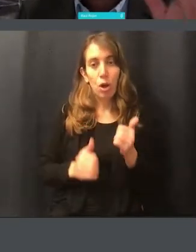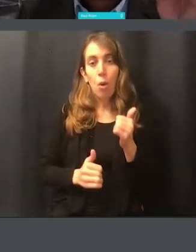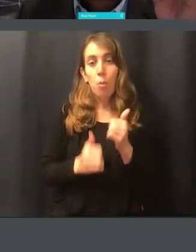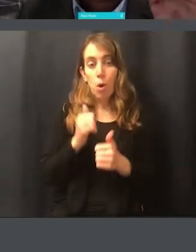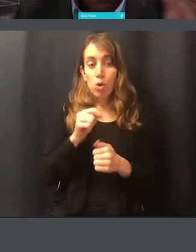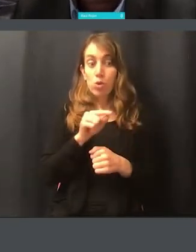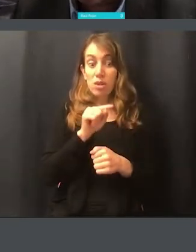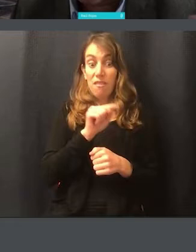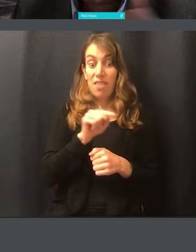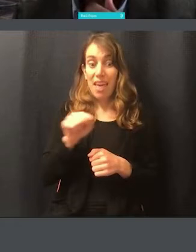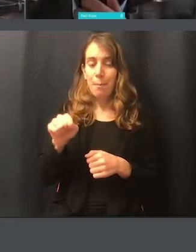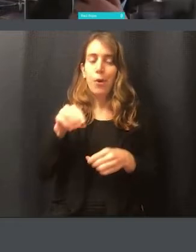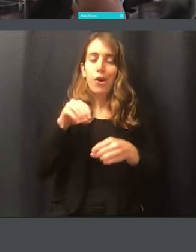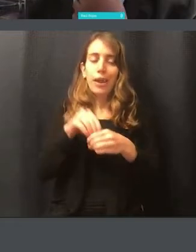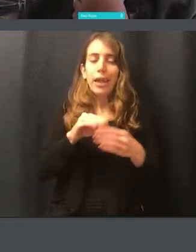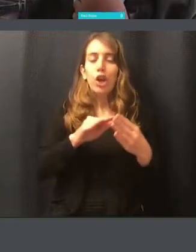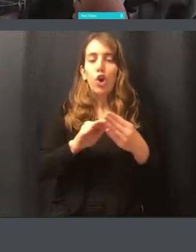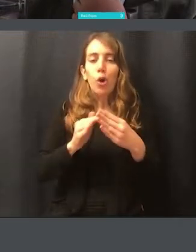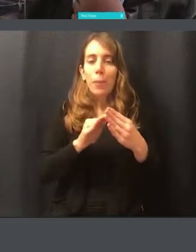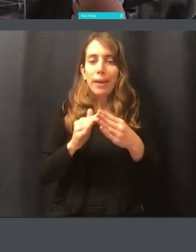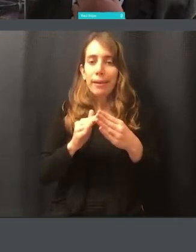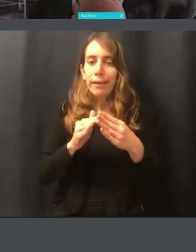these quote unquote urbanized school districts.